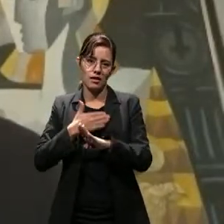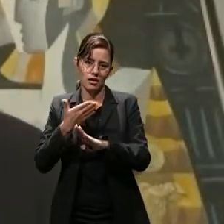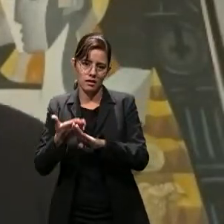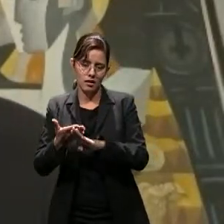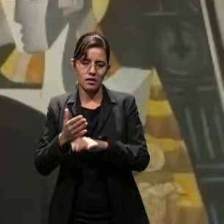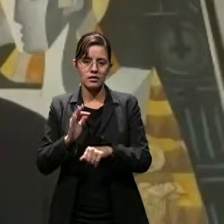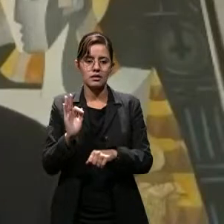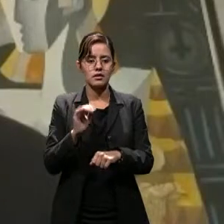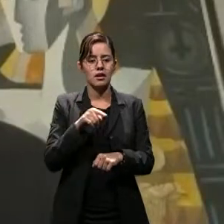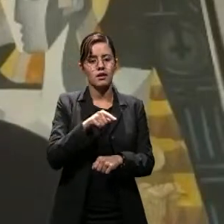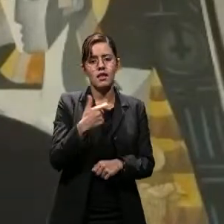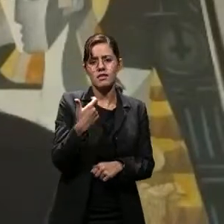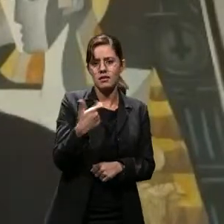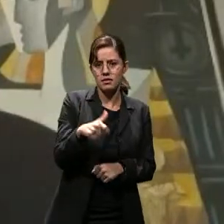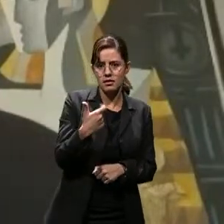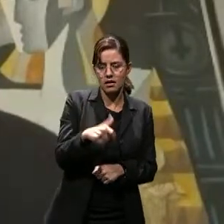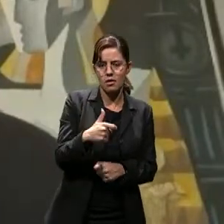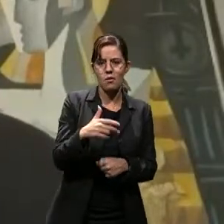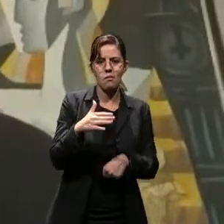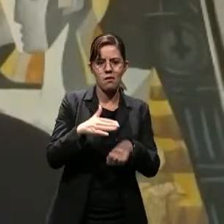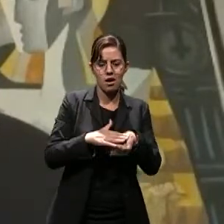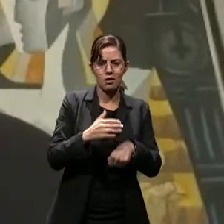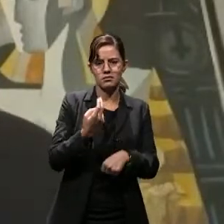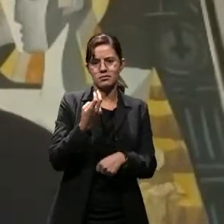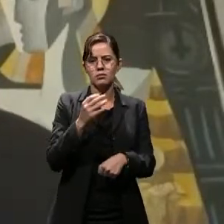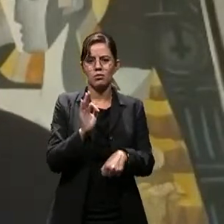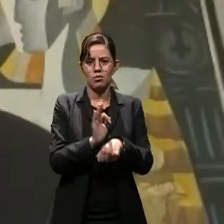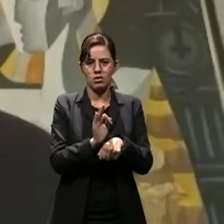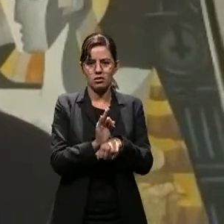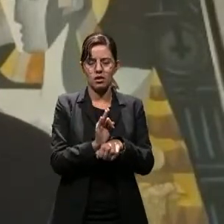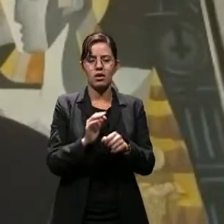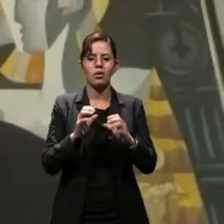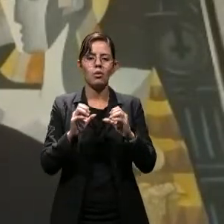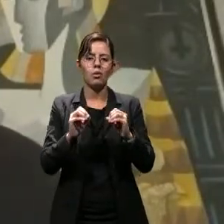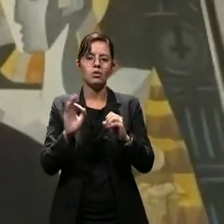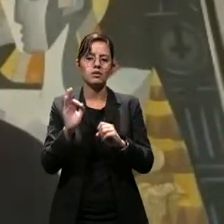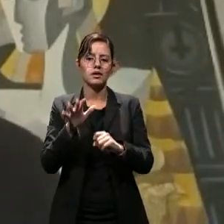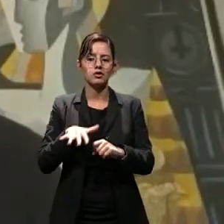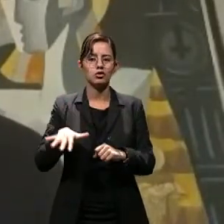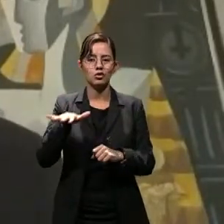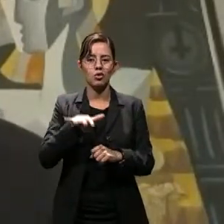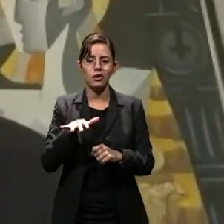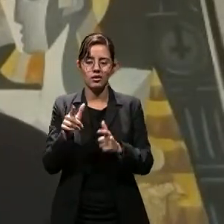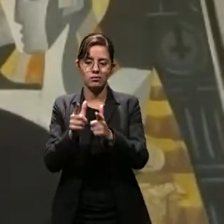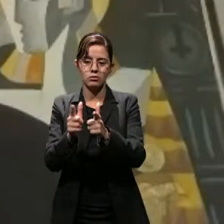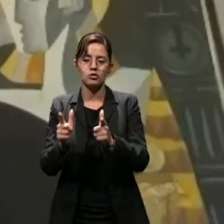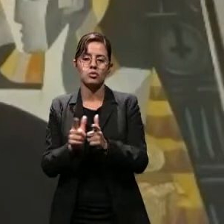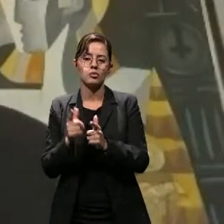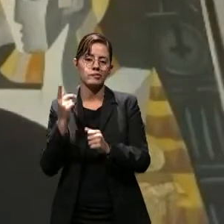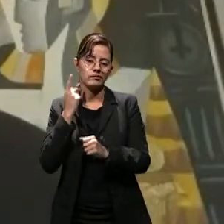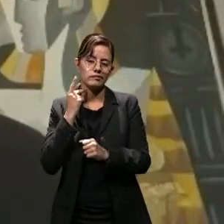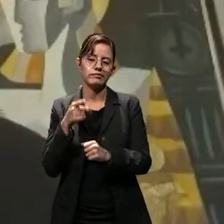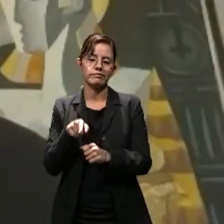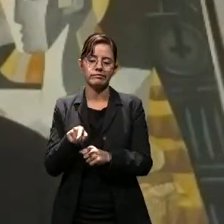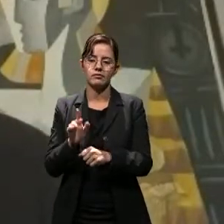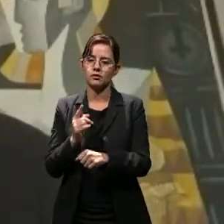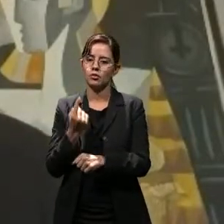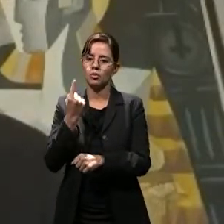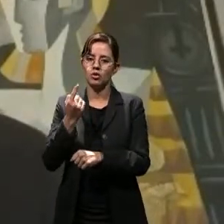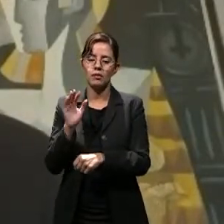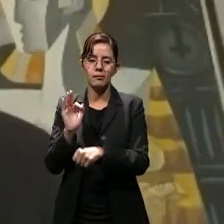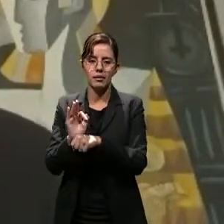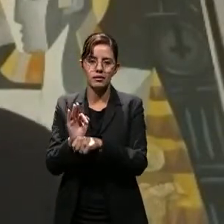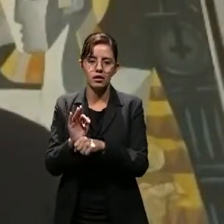They can benefit those who have more money. They can benefit a political party in a certain zone more